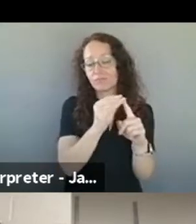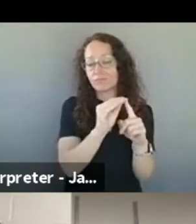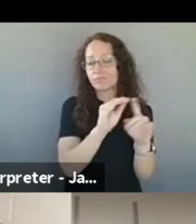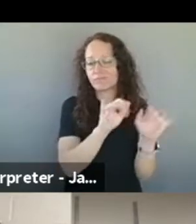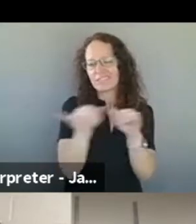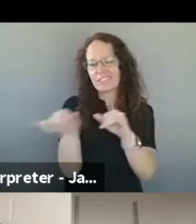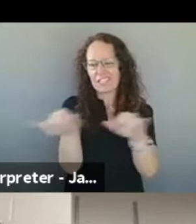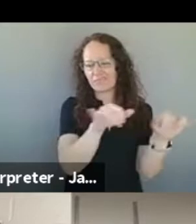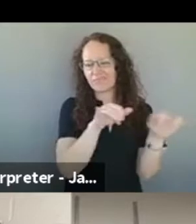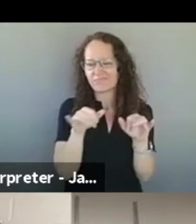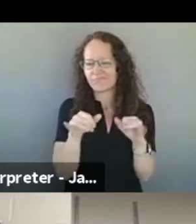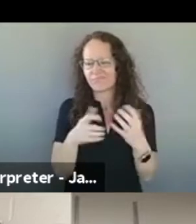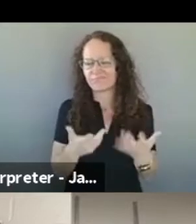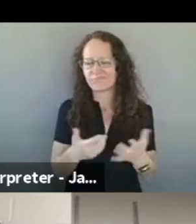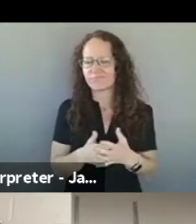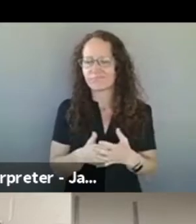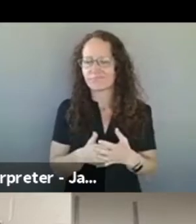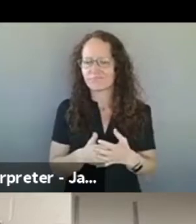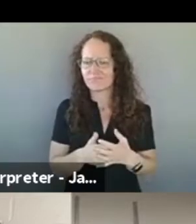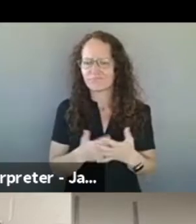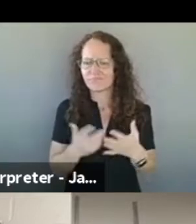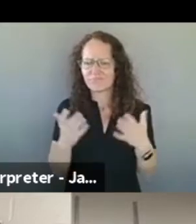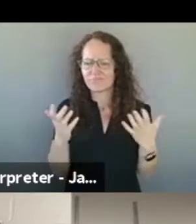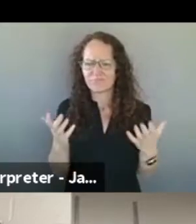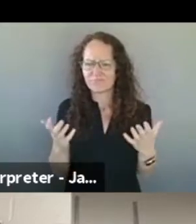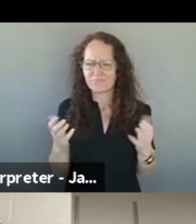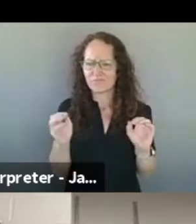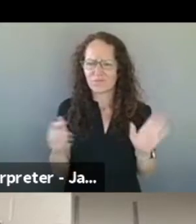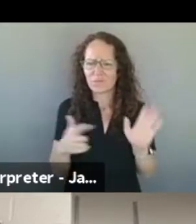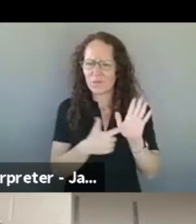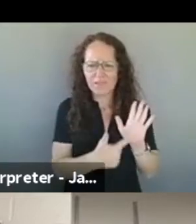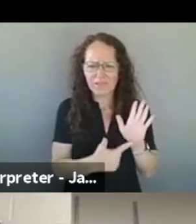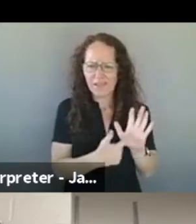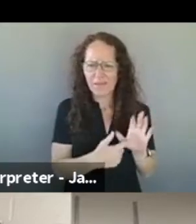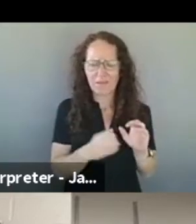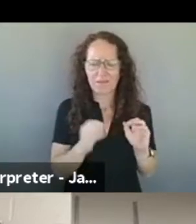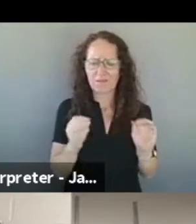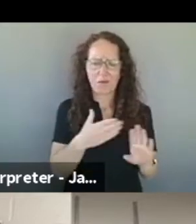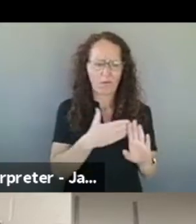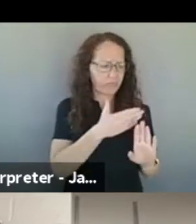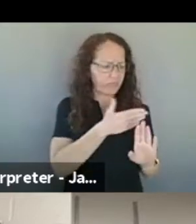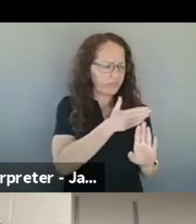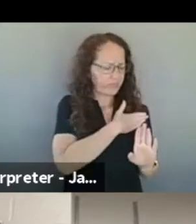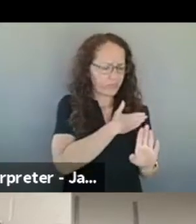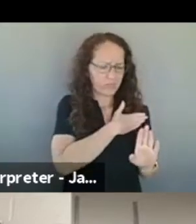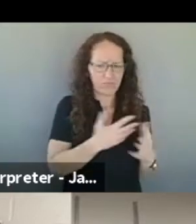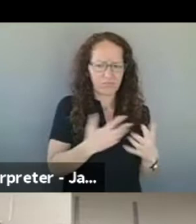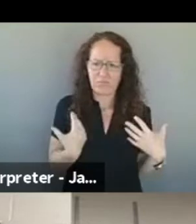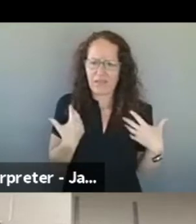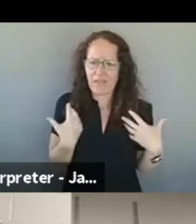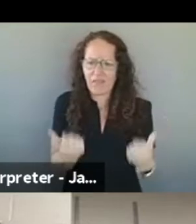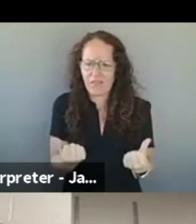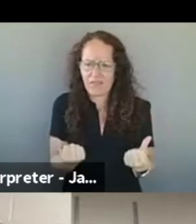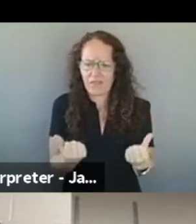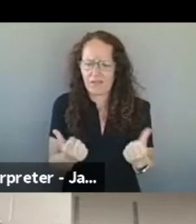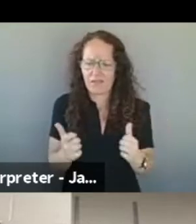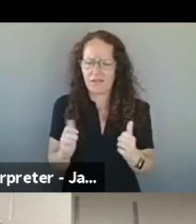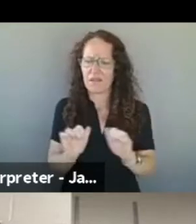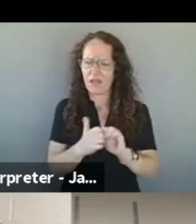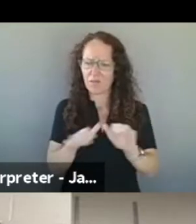there's no context for it, no example of what a healthy way of grieving looks